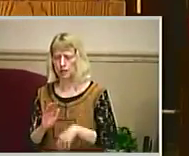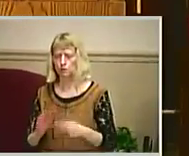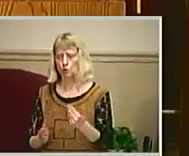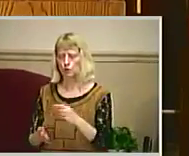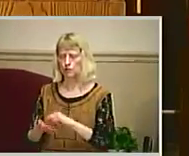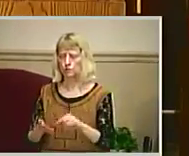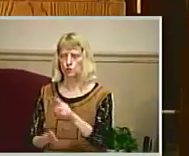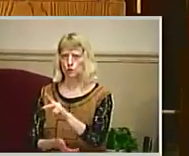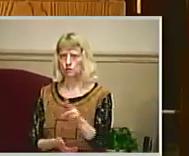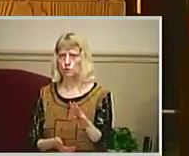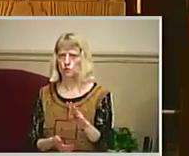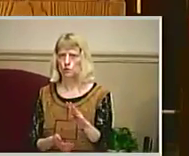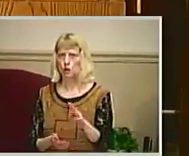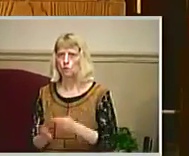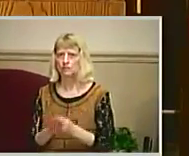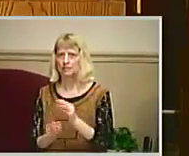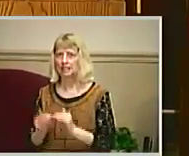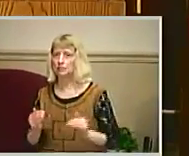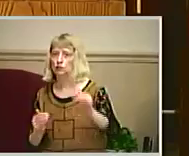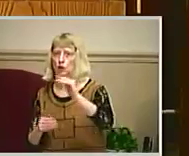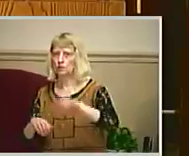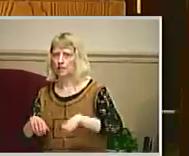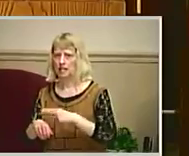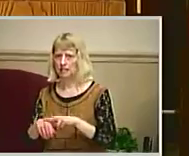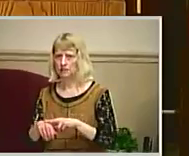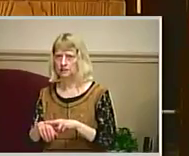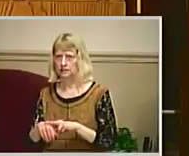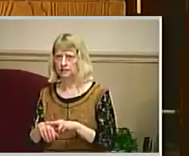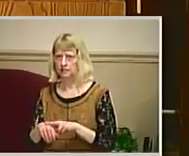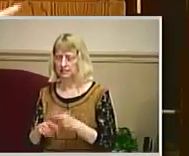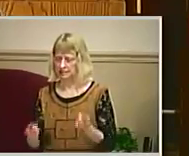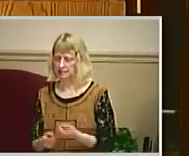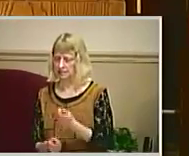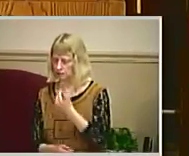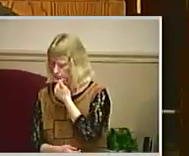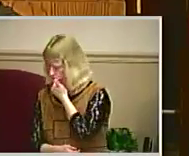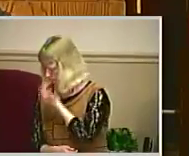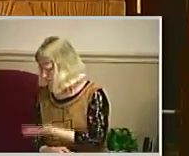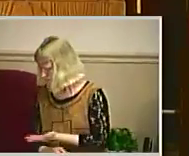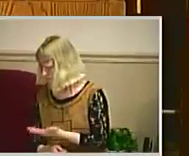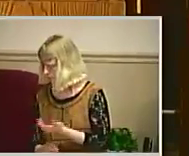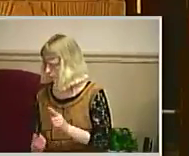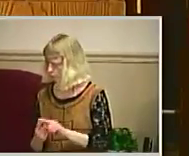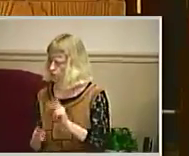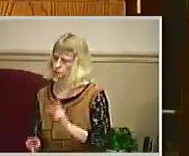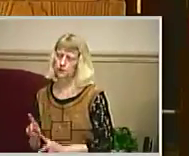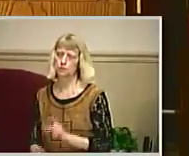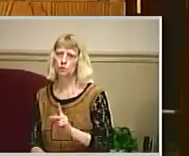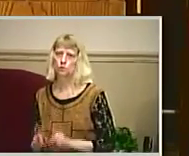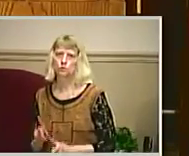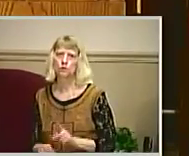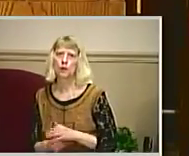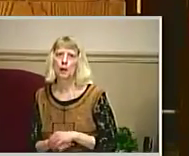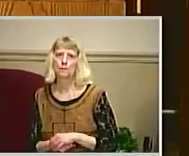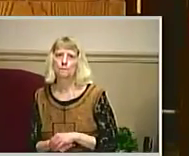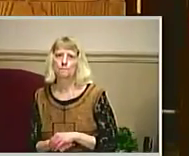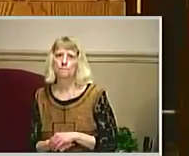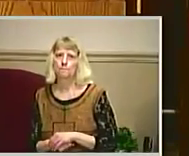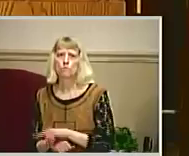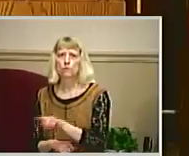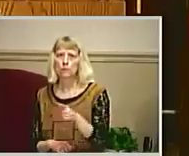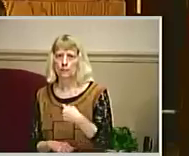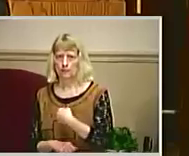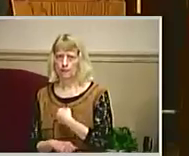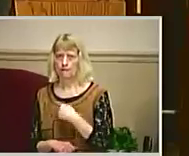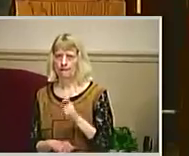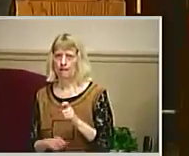14:34? Righteousness what? Exalts a nation, but sin is a what? Reproach to any people. You know, you